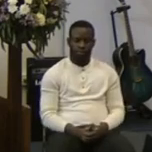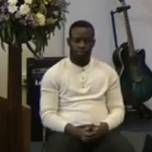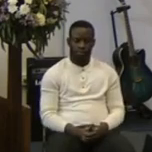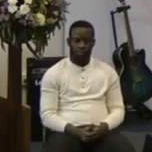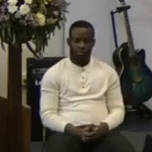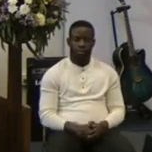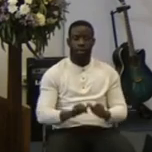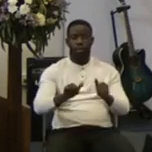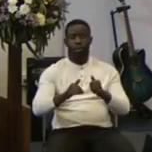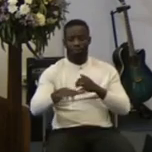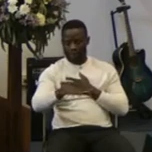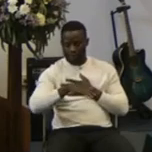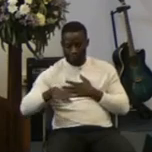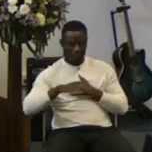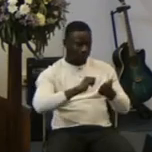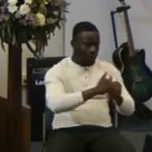And not for your loved one.